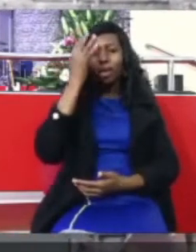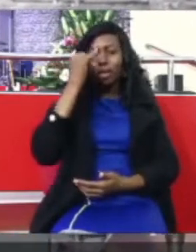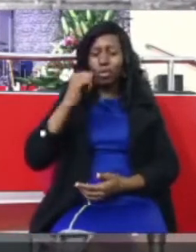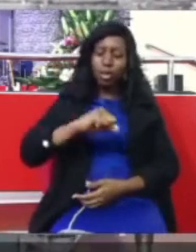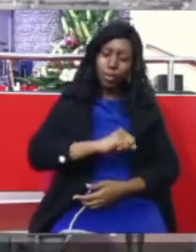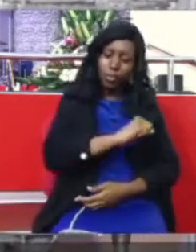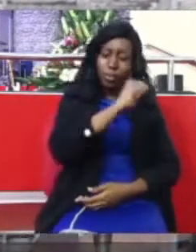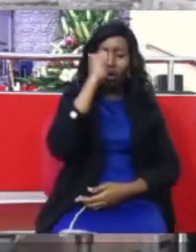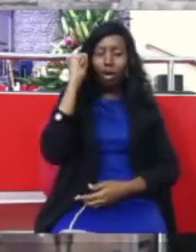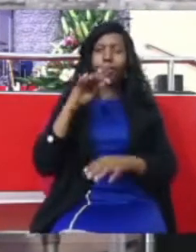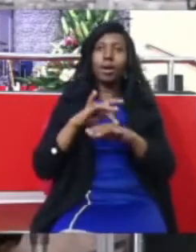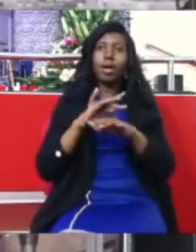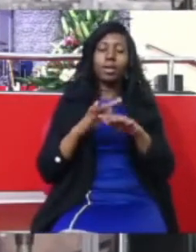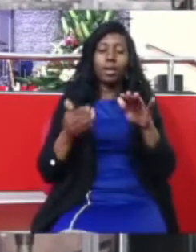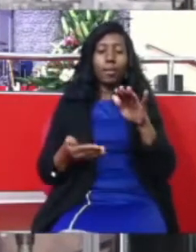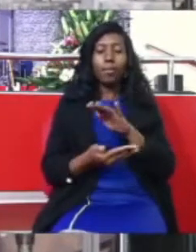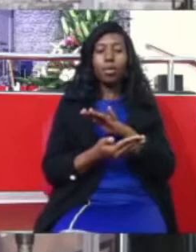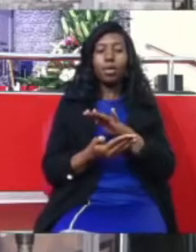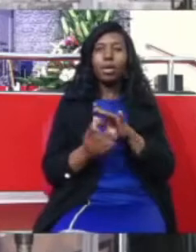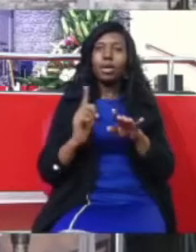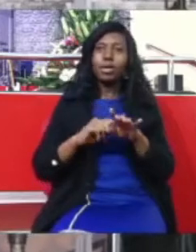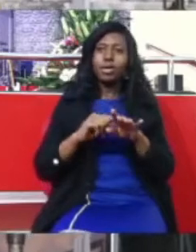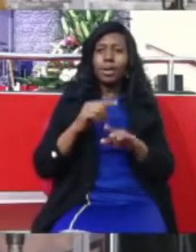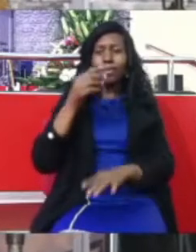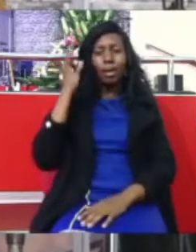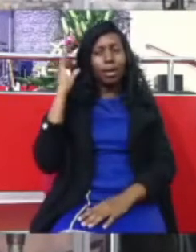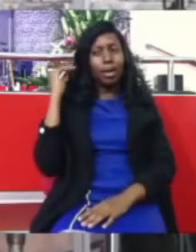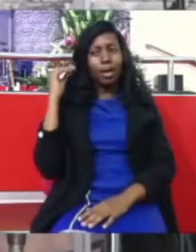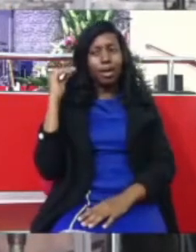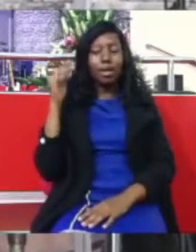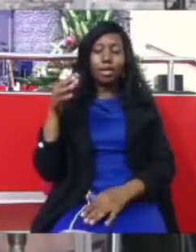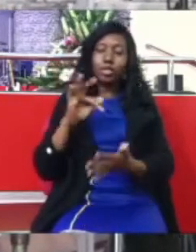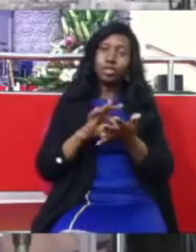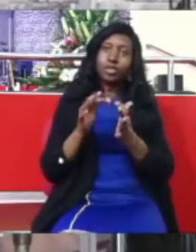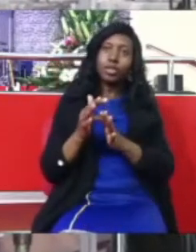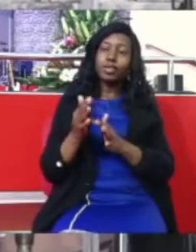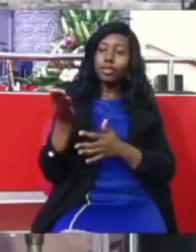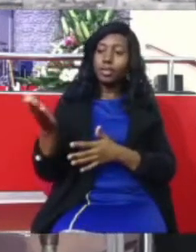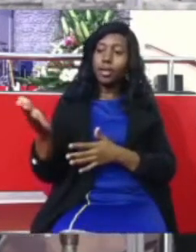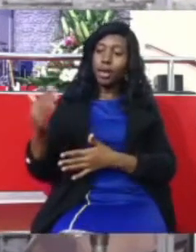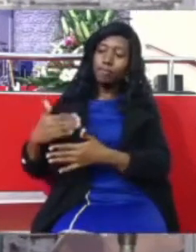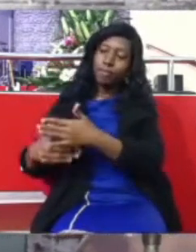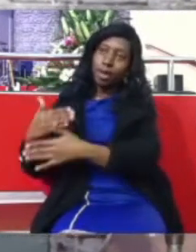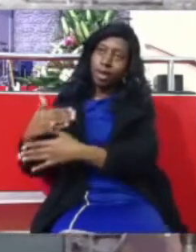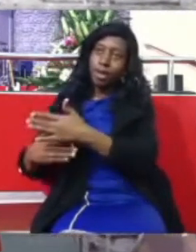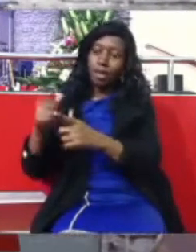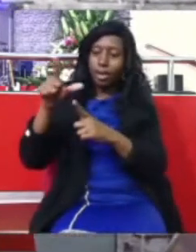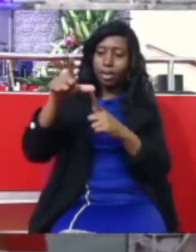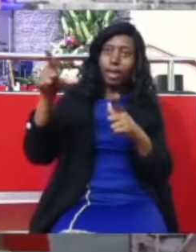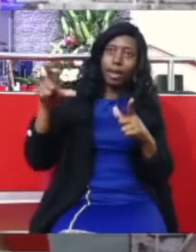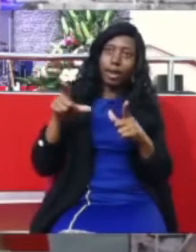that Jesus was by the shore of the Lake Gennesaret, and the Lake Gennesaret is the same lake that is also